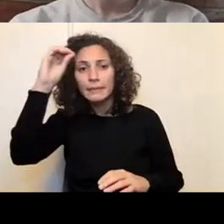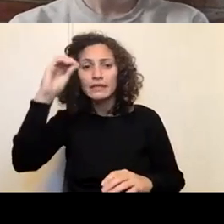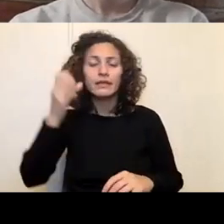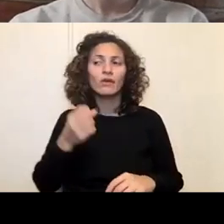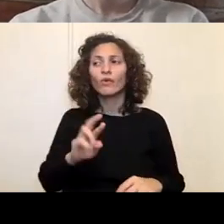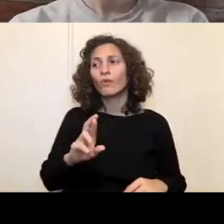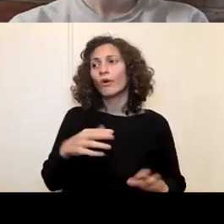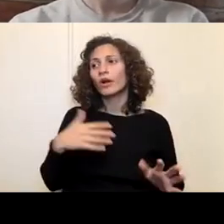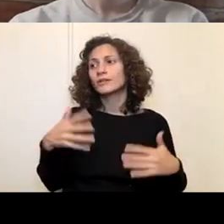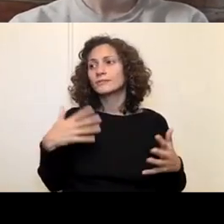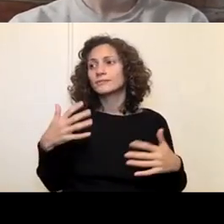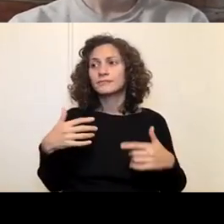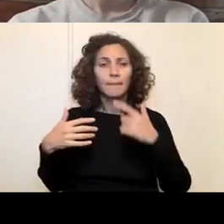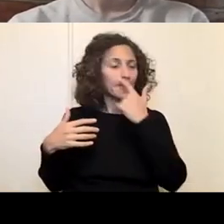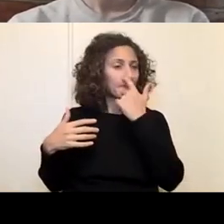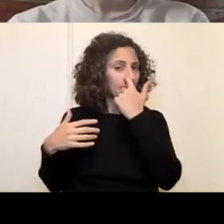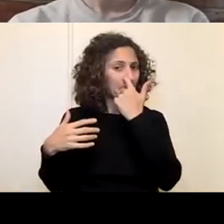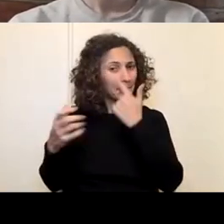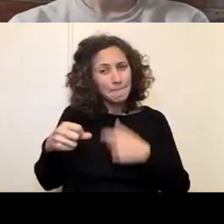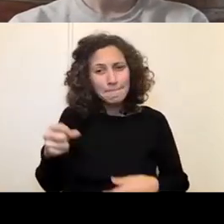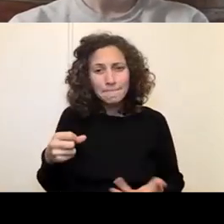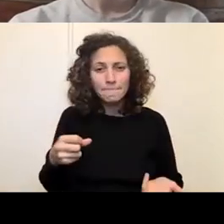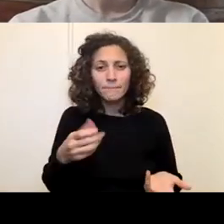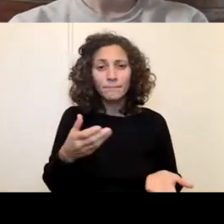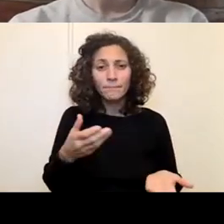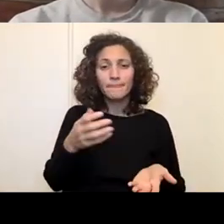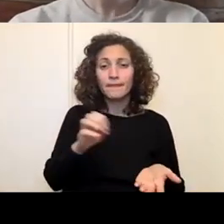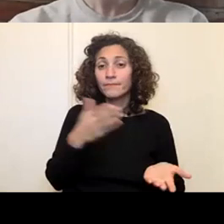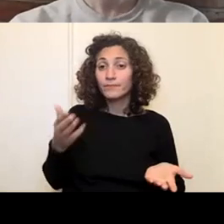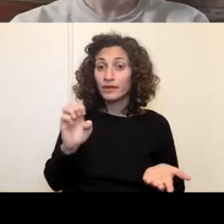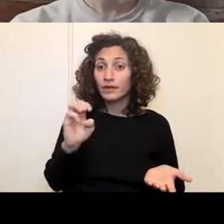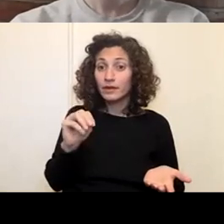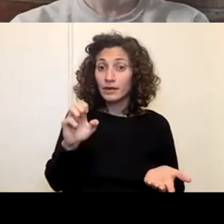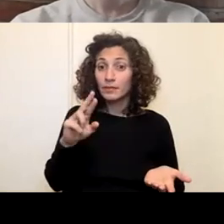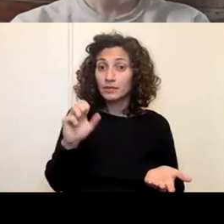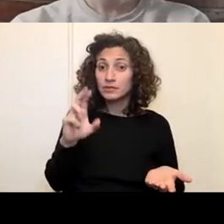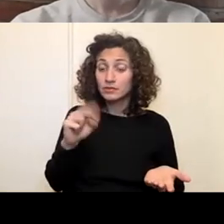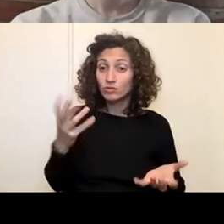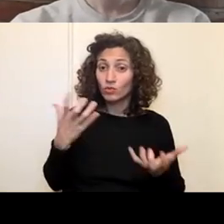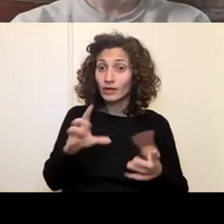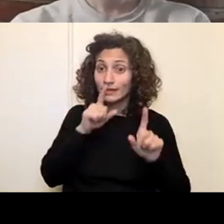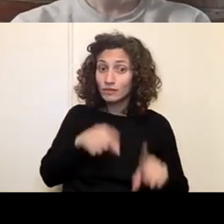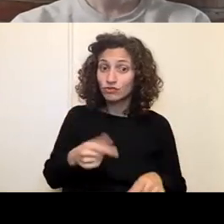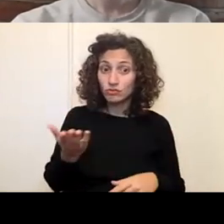or yeah. So, Emerson, do you want to answer this?